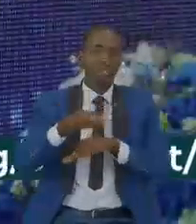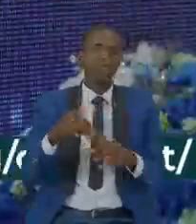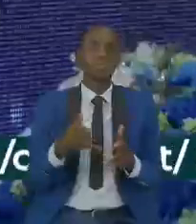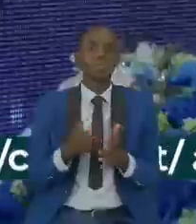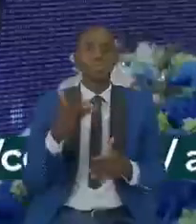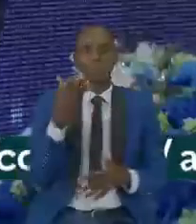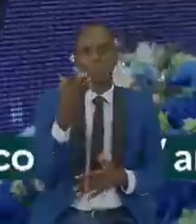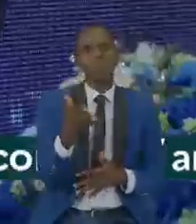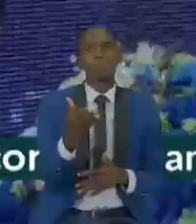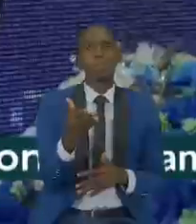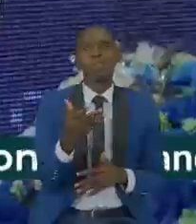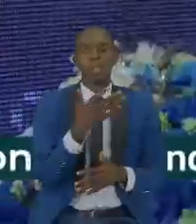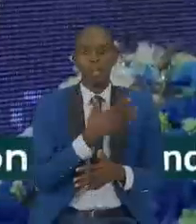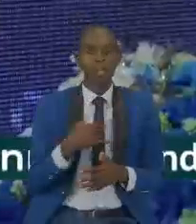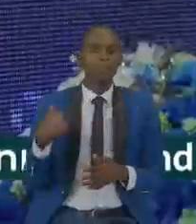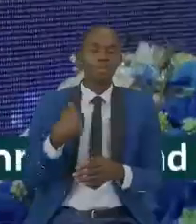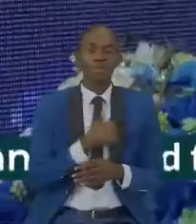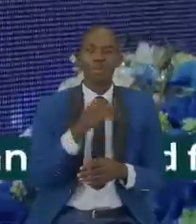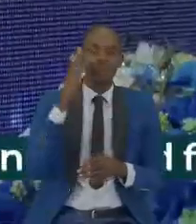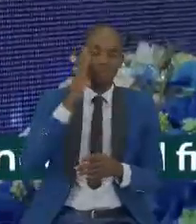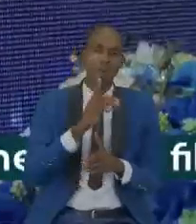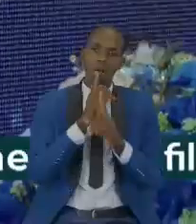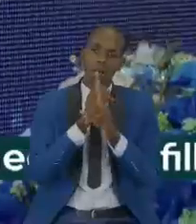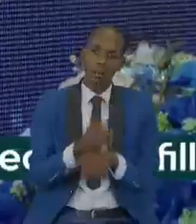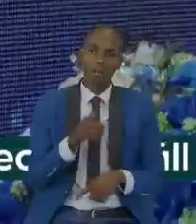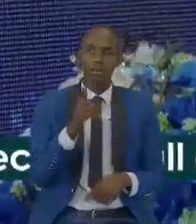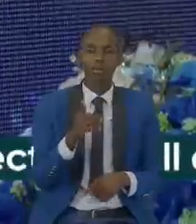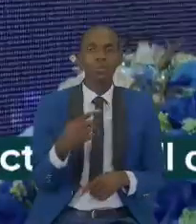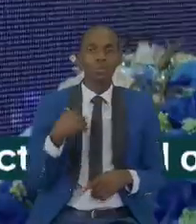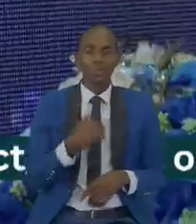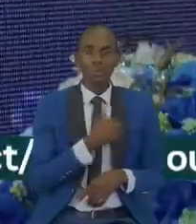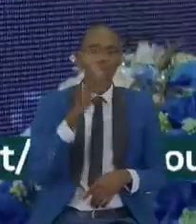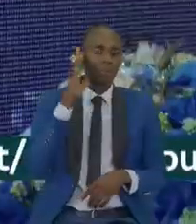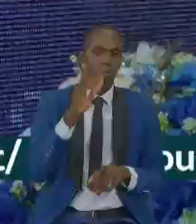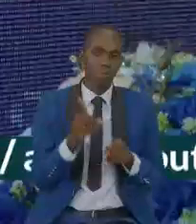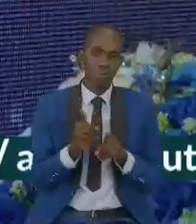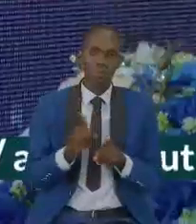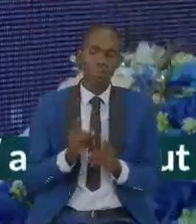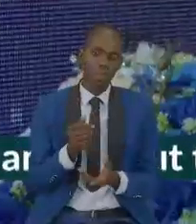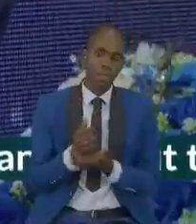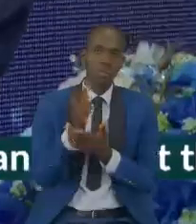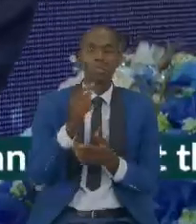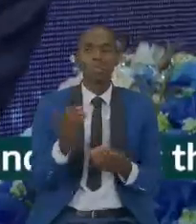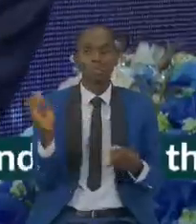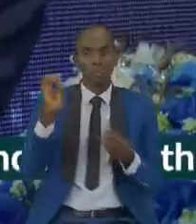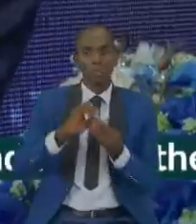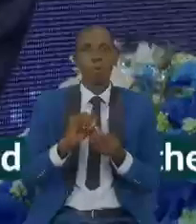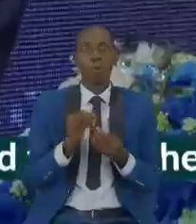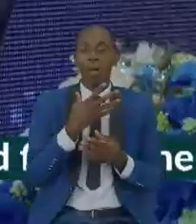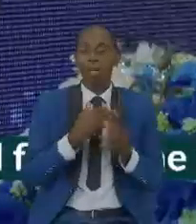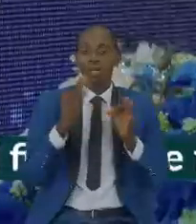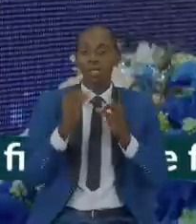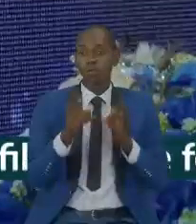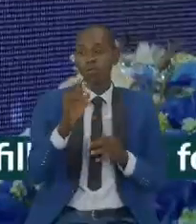now, the choir members and all other workers. This is the essence of this crusade, to get